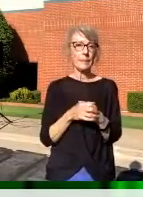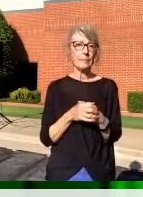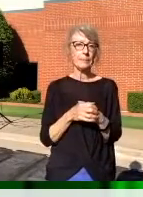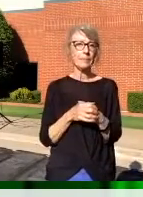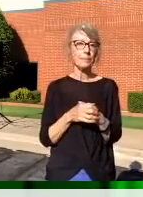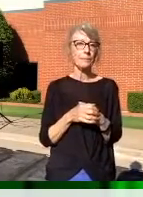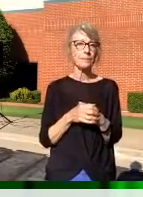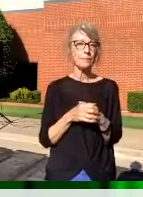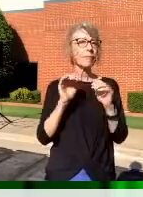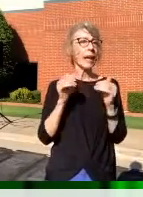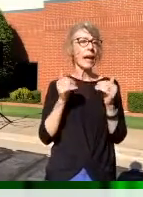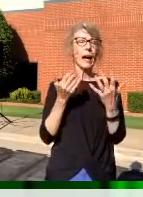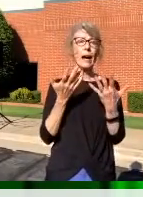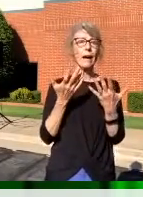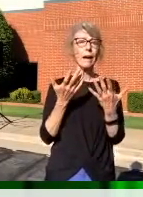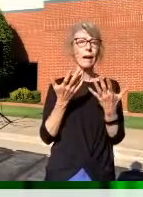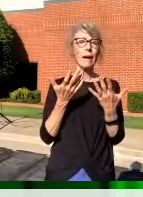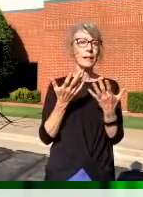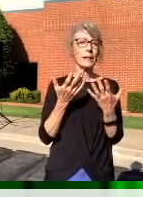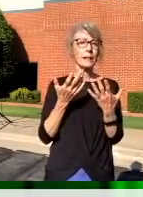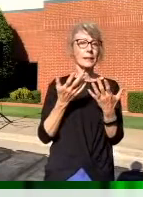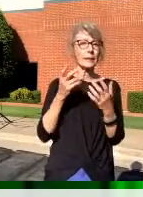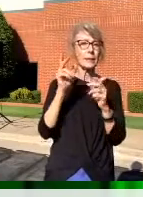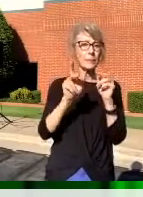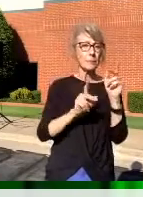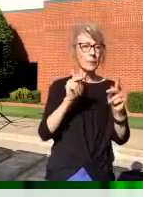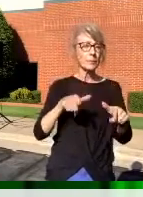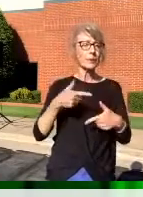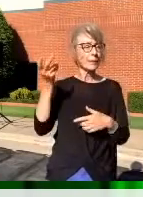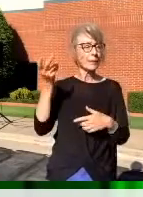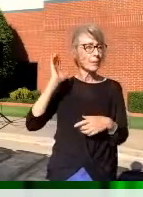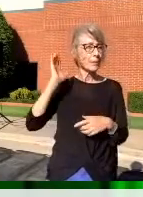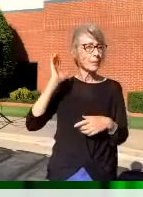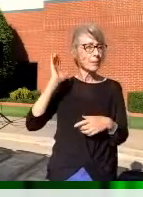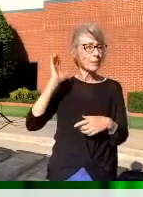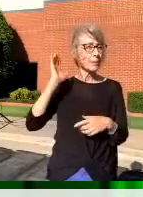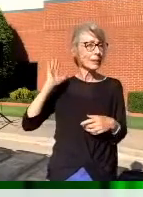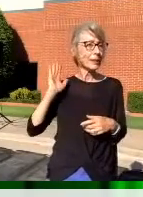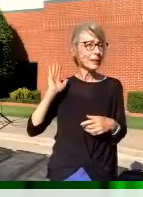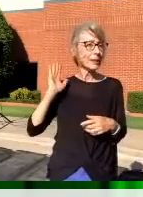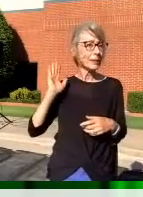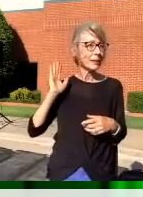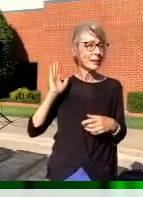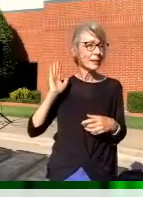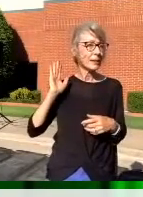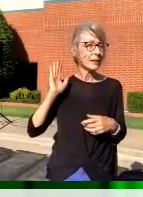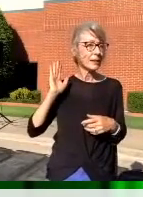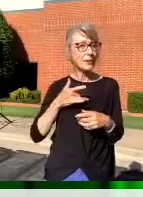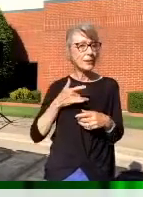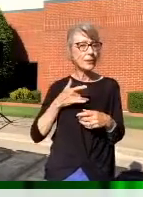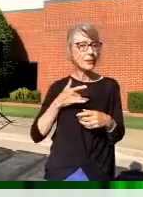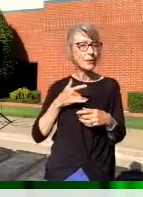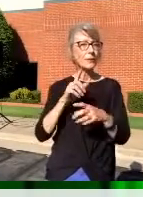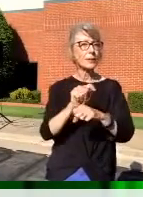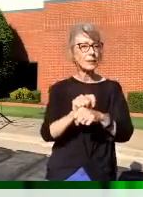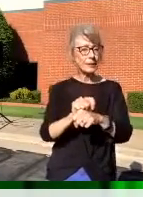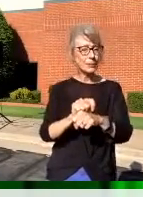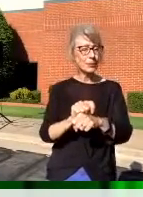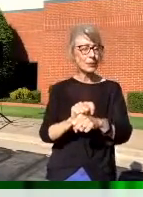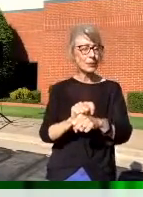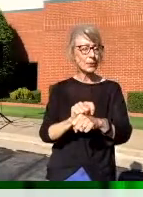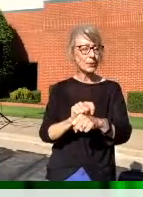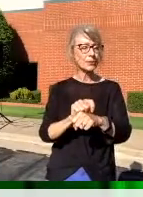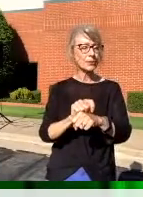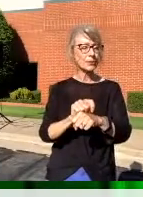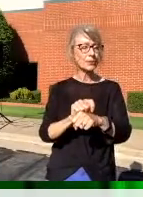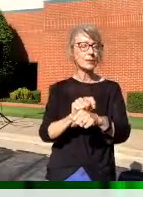how the ancient people would have felt when the temple was destroyed. In fact, the only way I can even